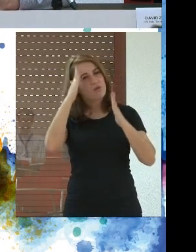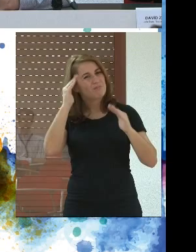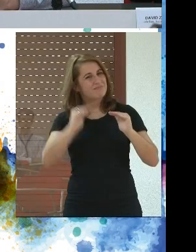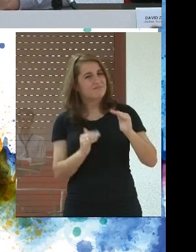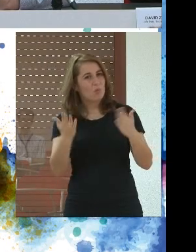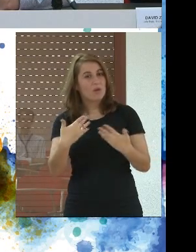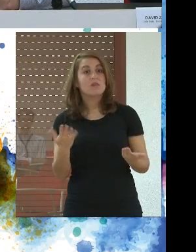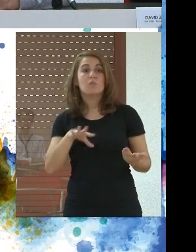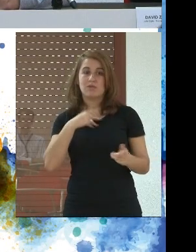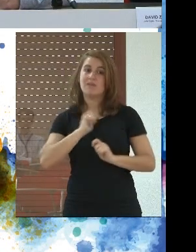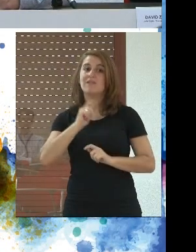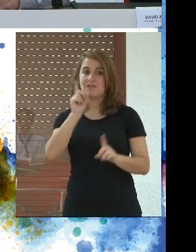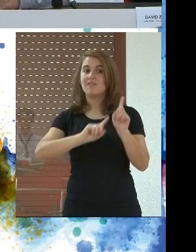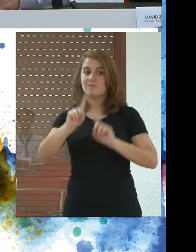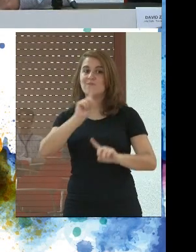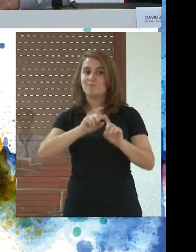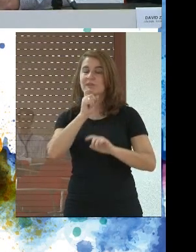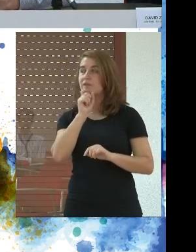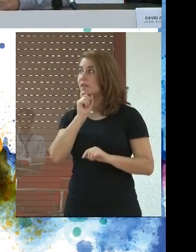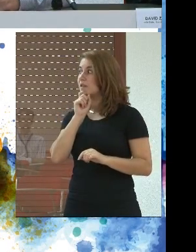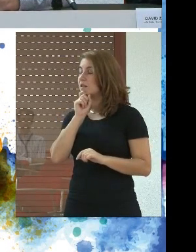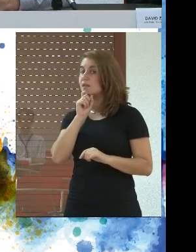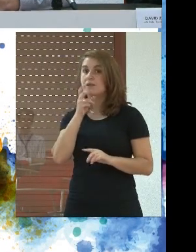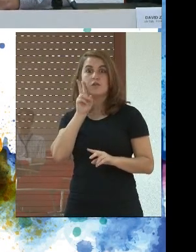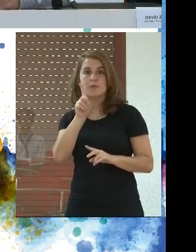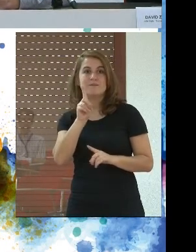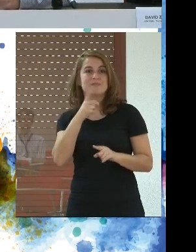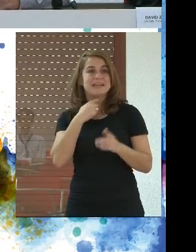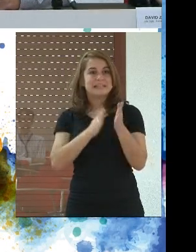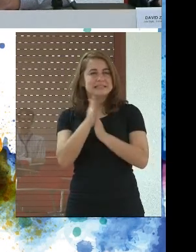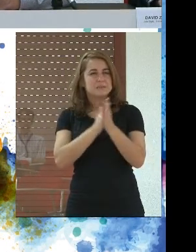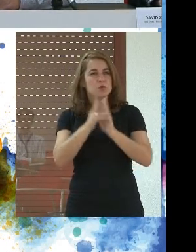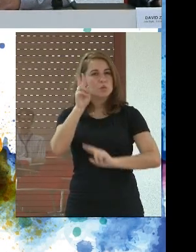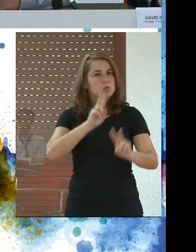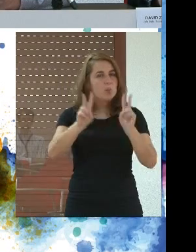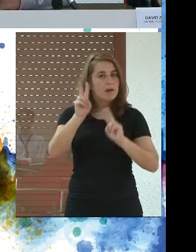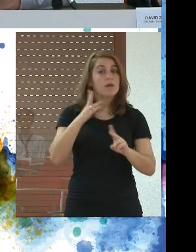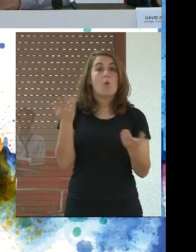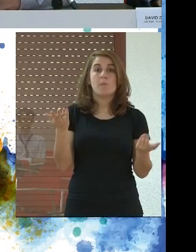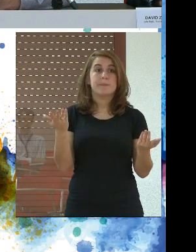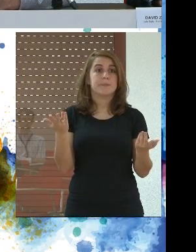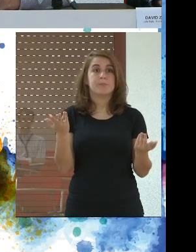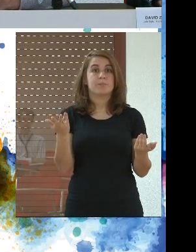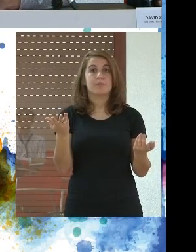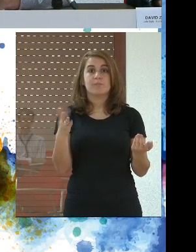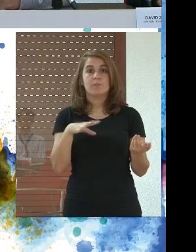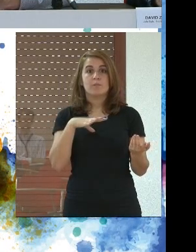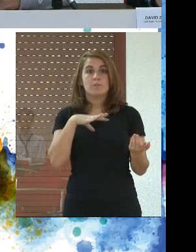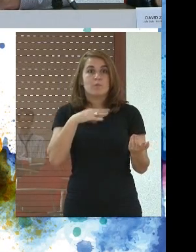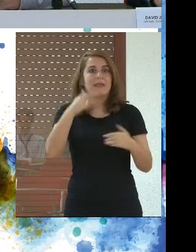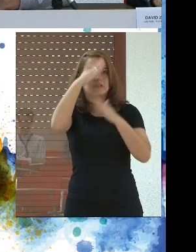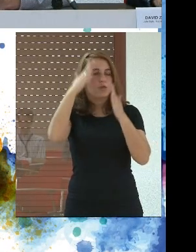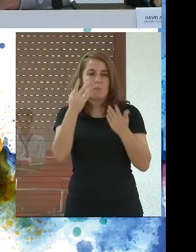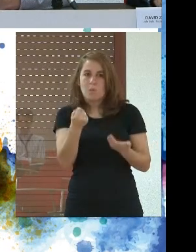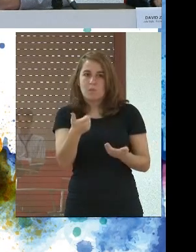deficit, which could make it difficult to pay attention to the visual